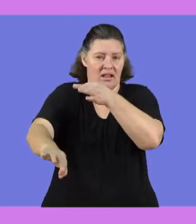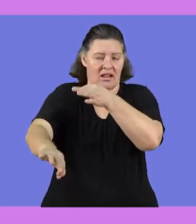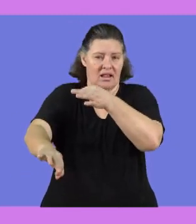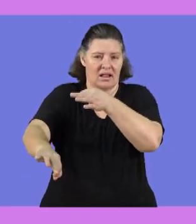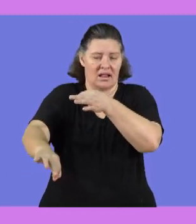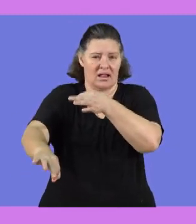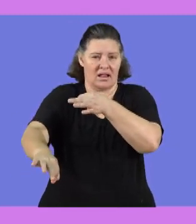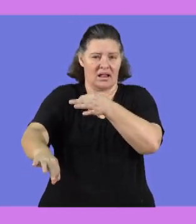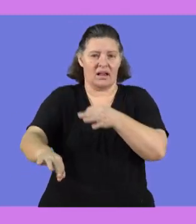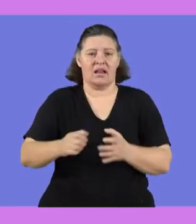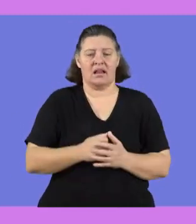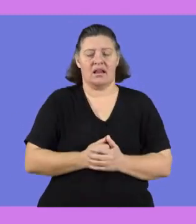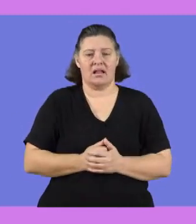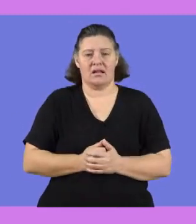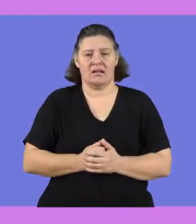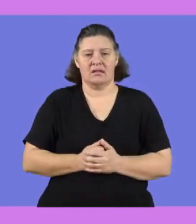a simplified,